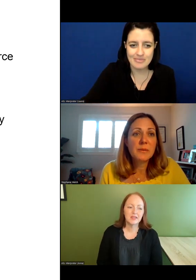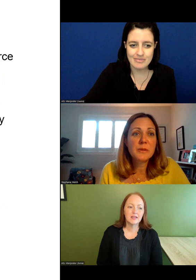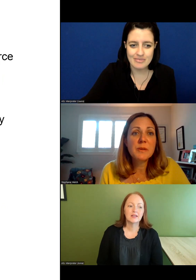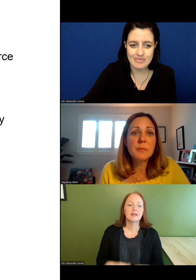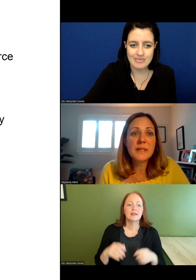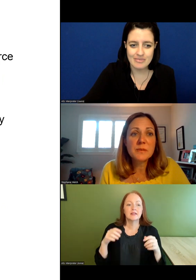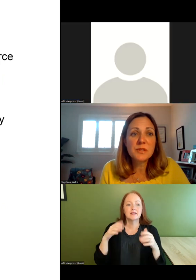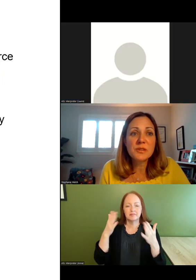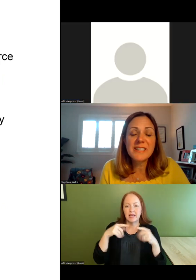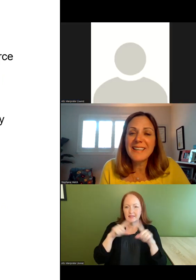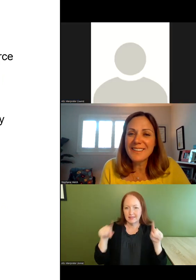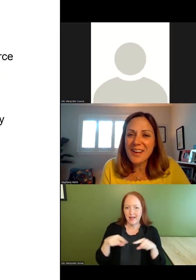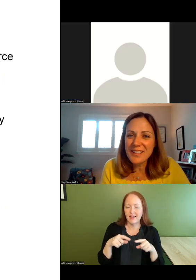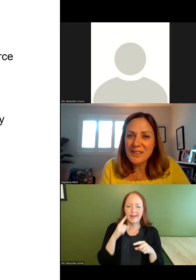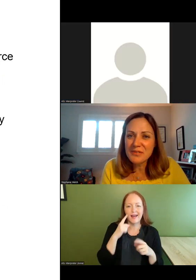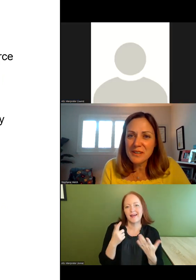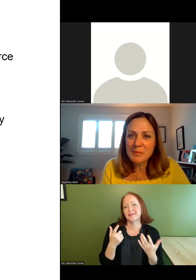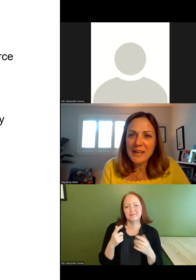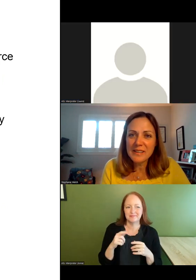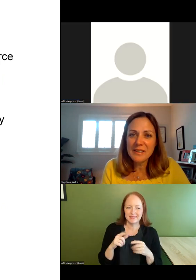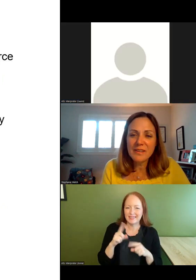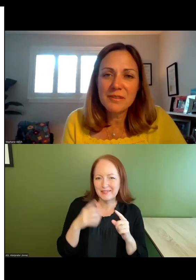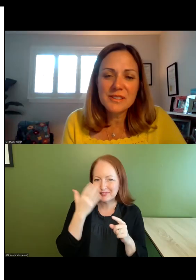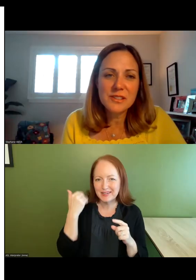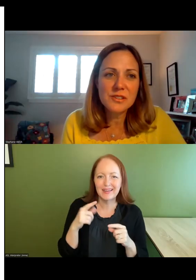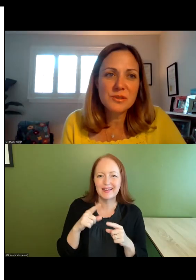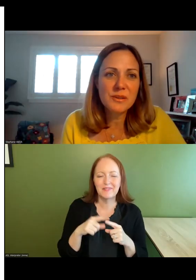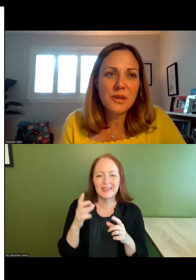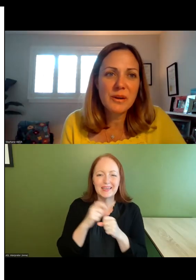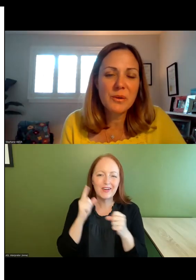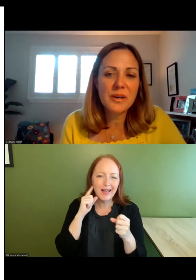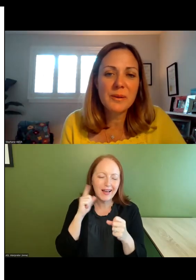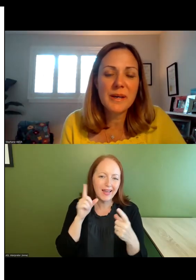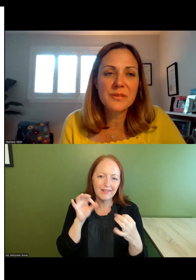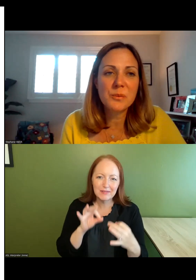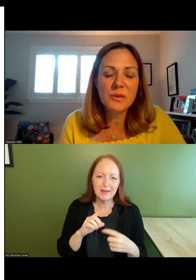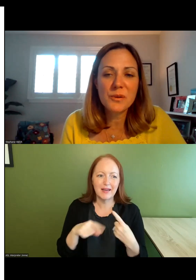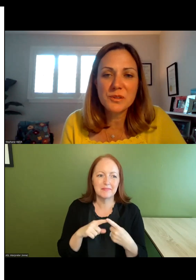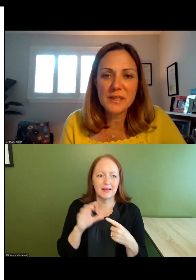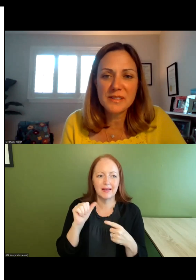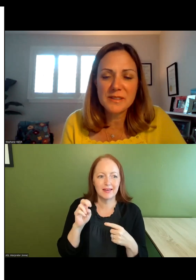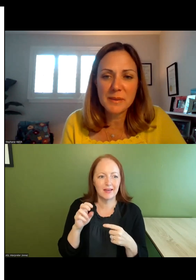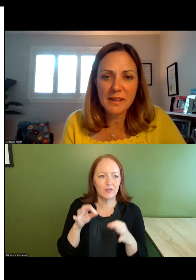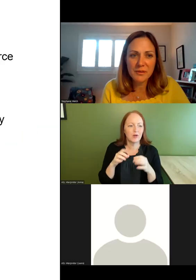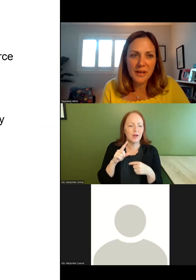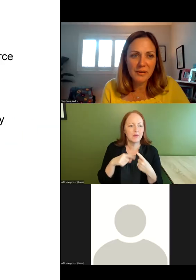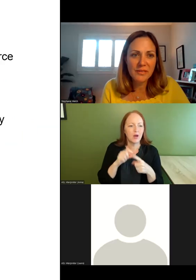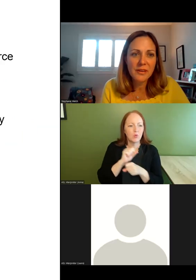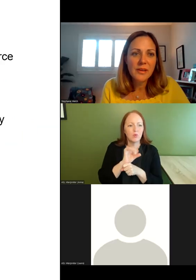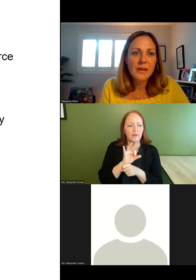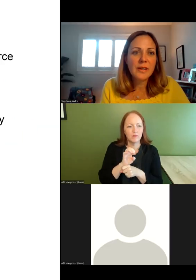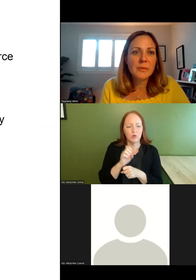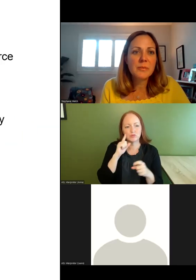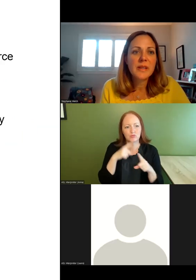So I would be remiss, we're certainly getting a lot of feedback in our conversations around Care Court about the workforce crisis in behavioral